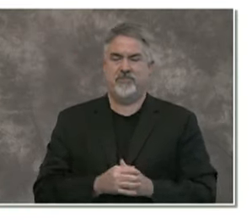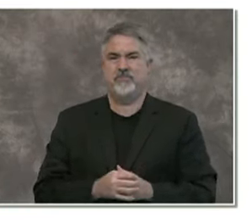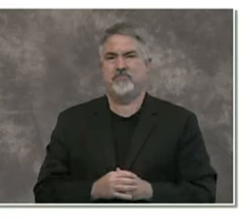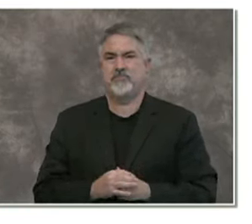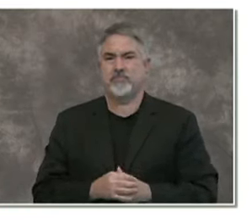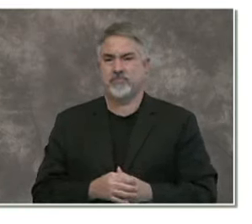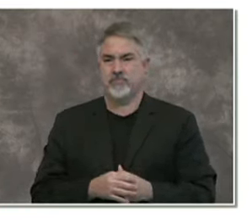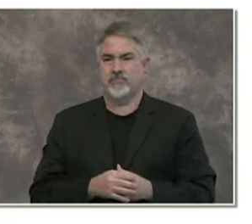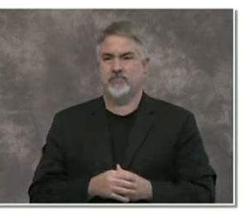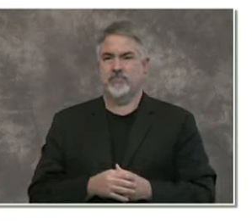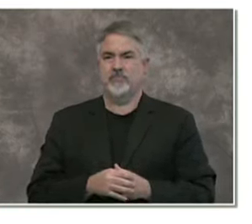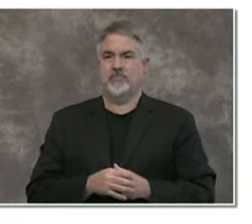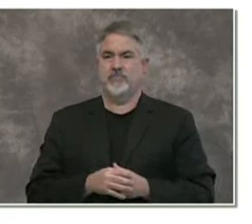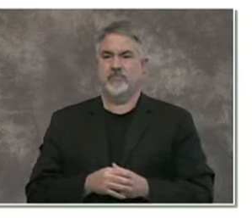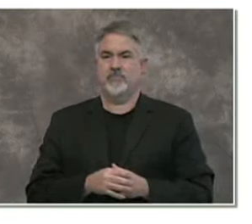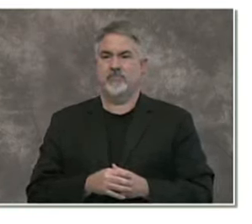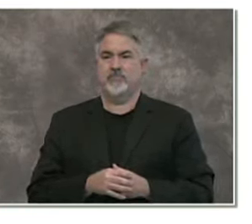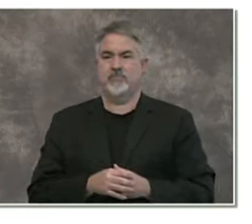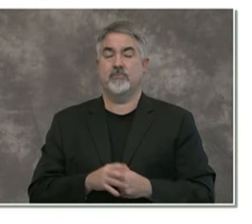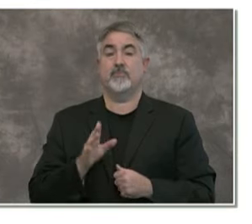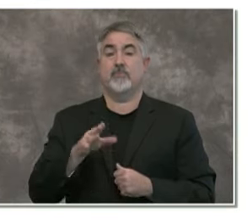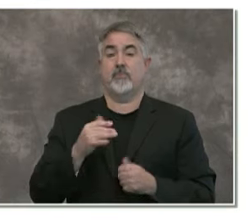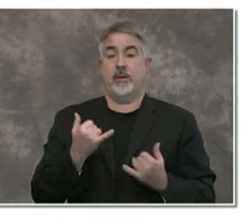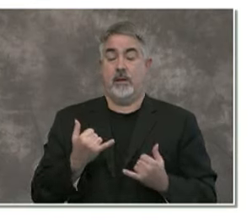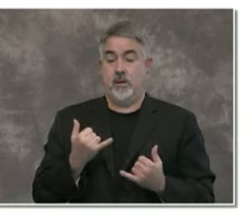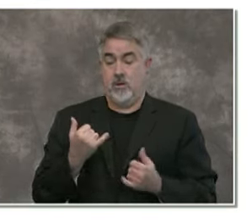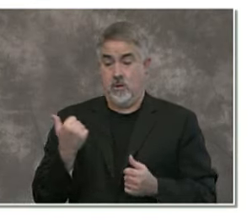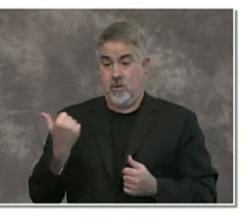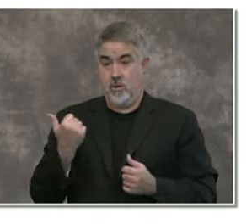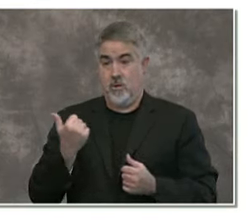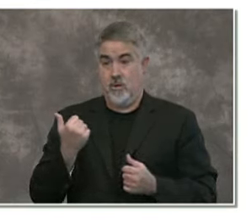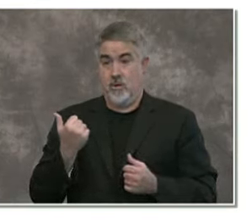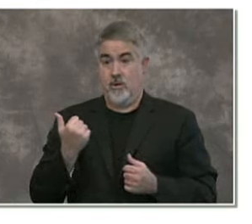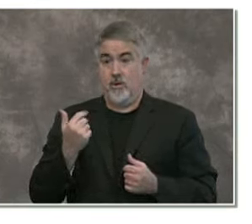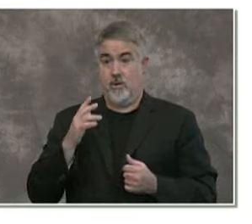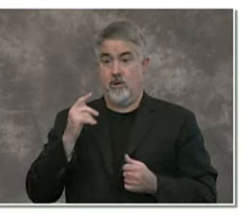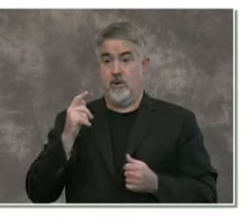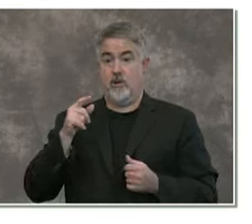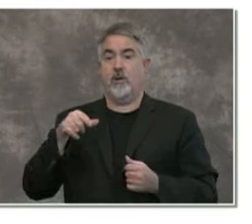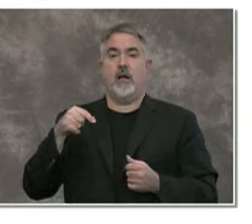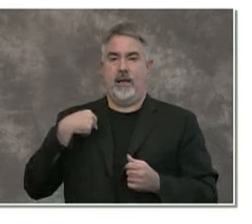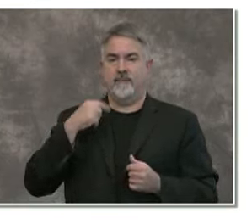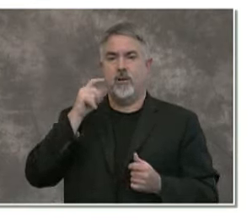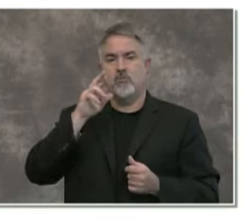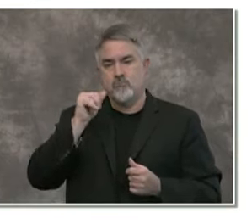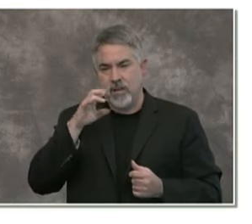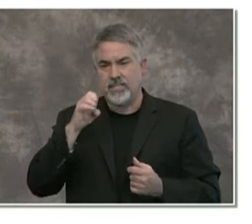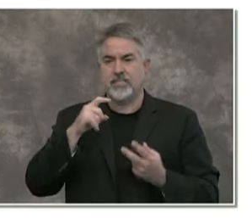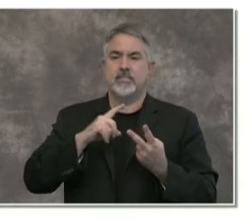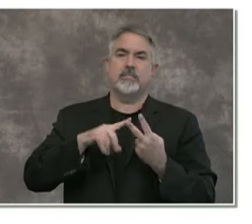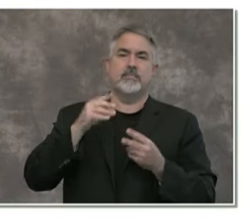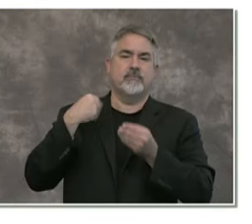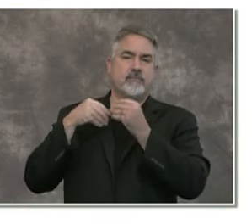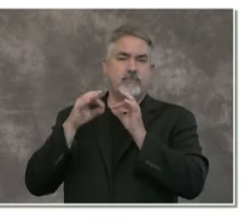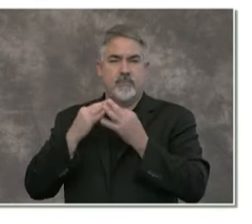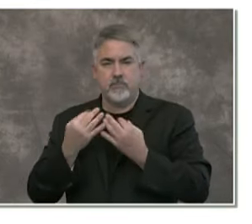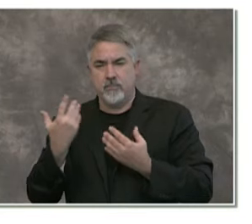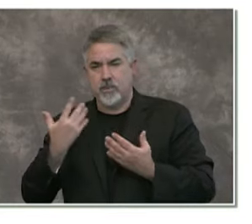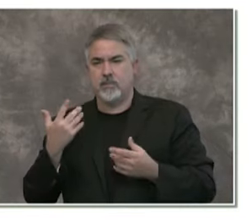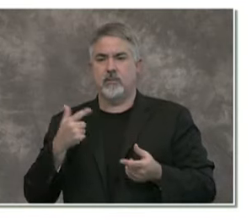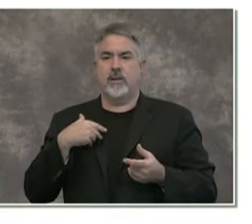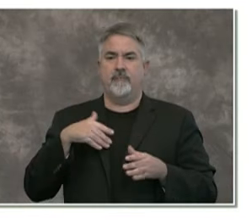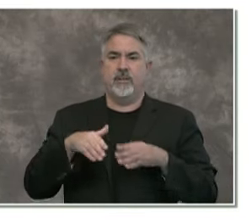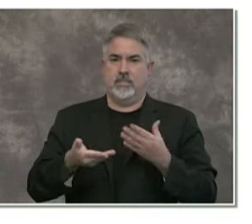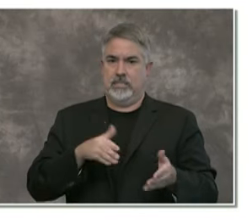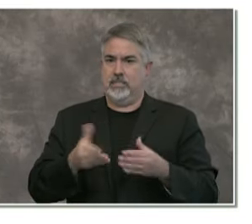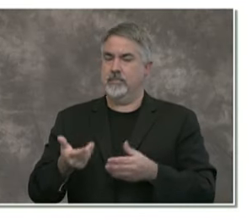www.coronavirus-sd.com. The information is provided by race and ethnicity, specifically for deaths, and also